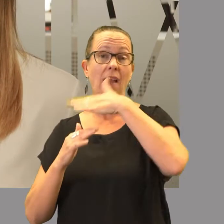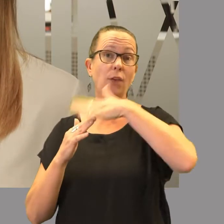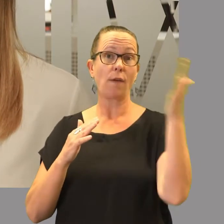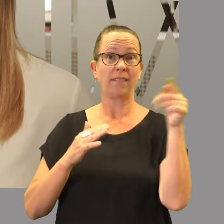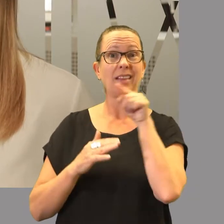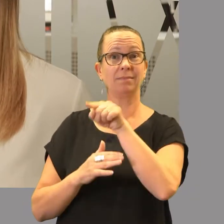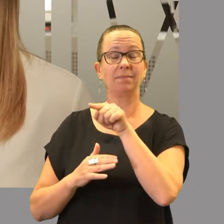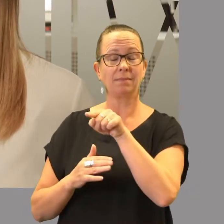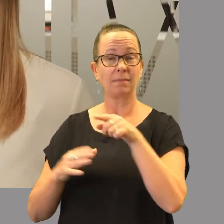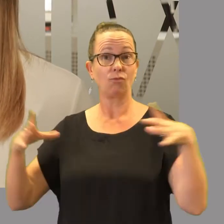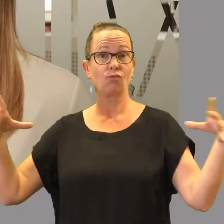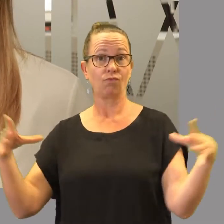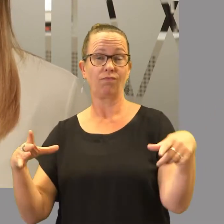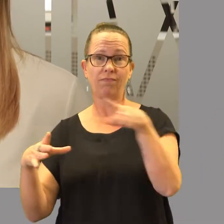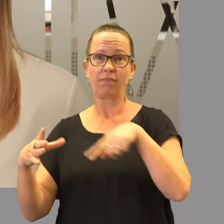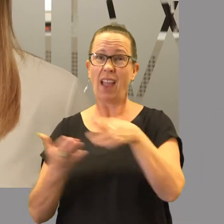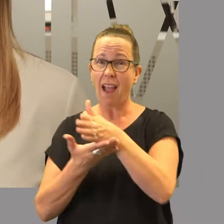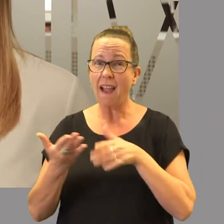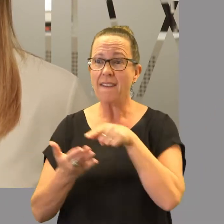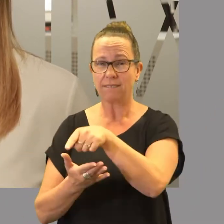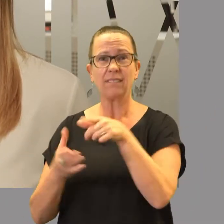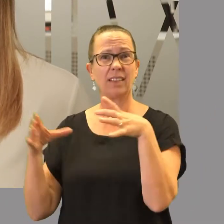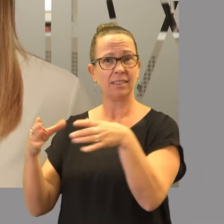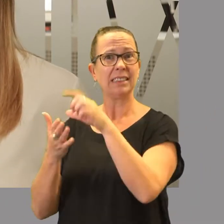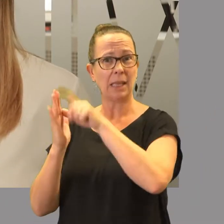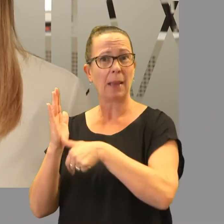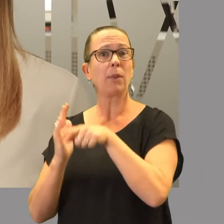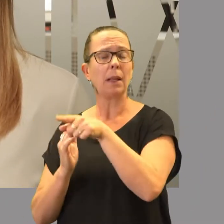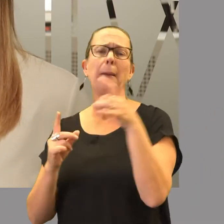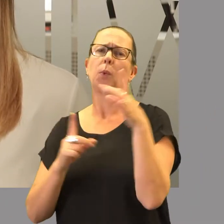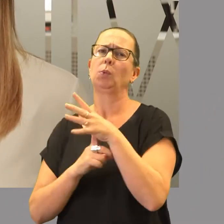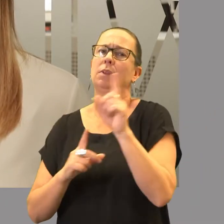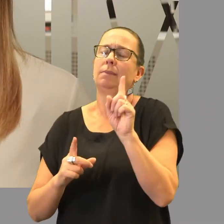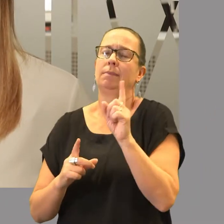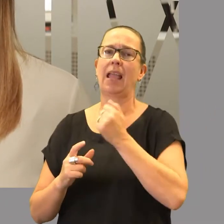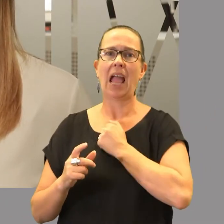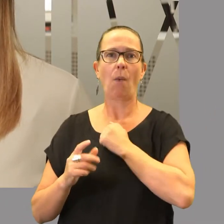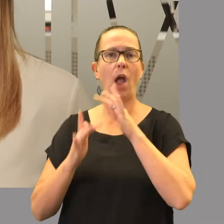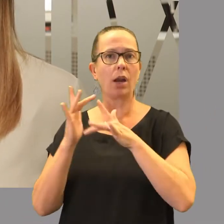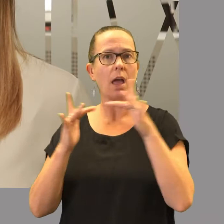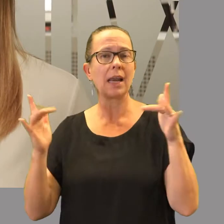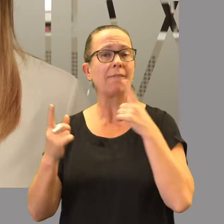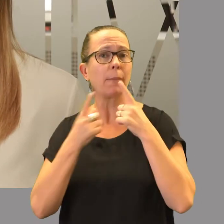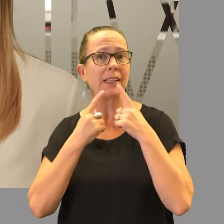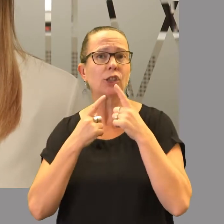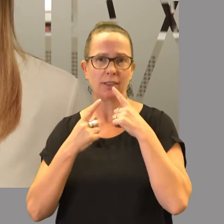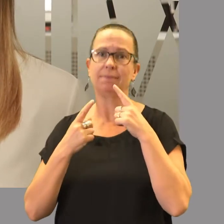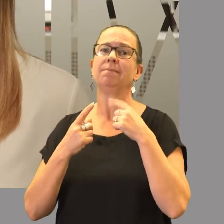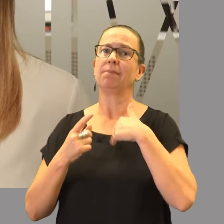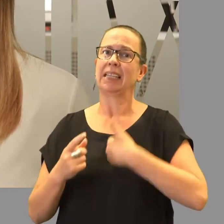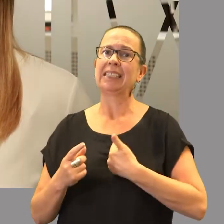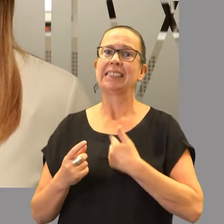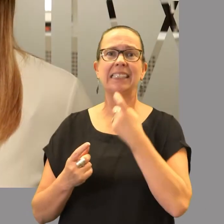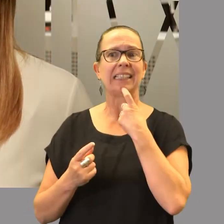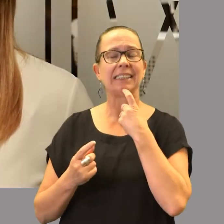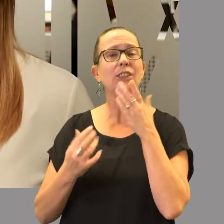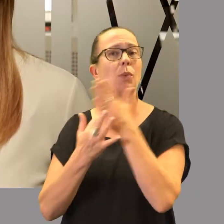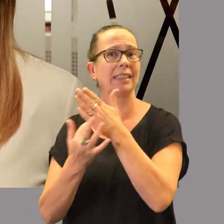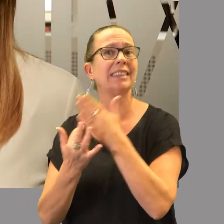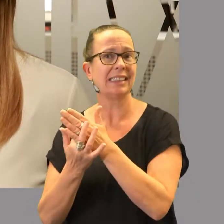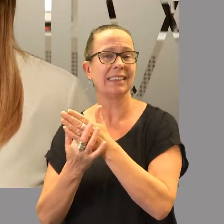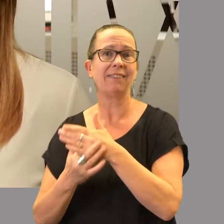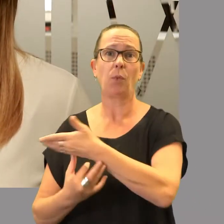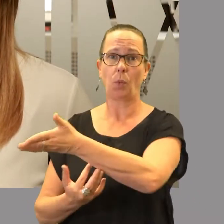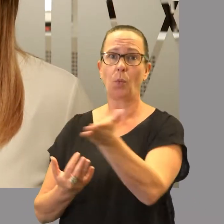over 65 are disabled, so it's critical that we make sure that our content that's delivered through our online channels is